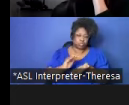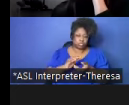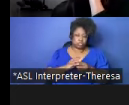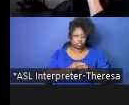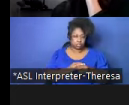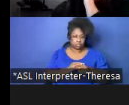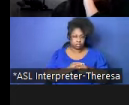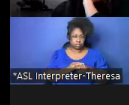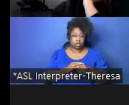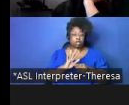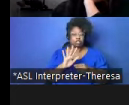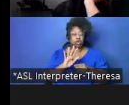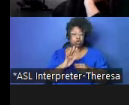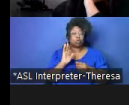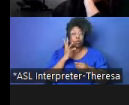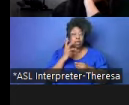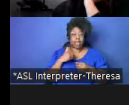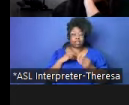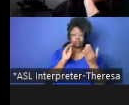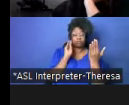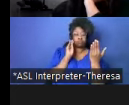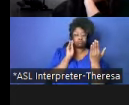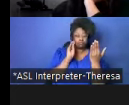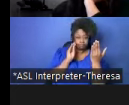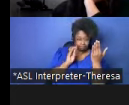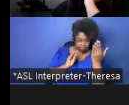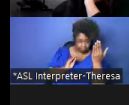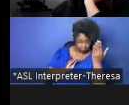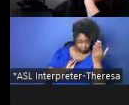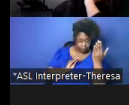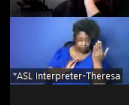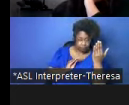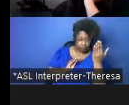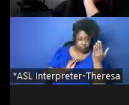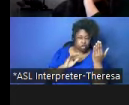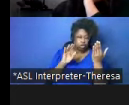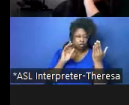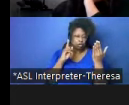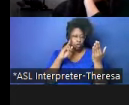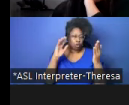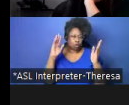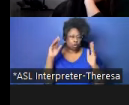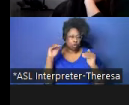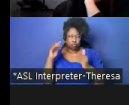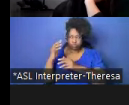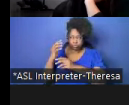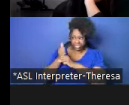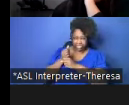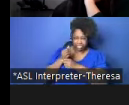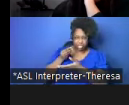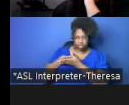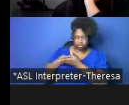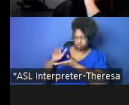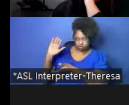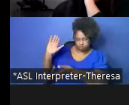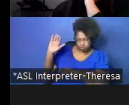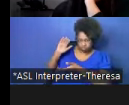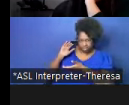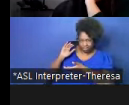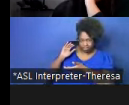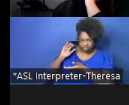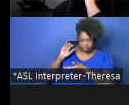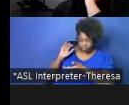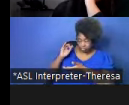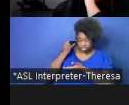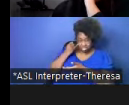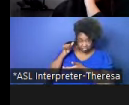into account. Hopefully, we're able to procure that additional grant funding, and at which point Bayonne would